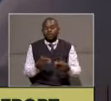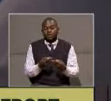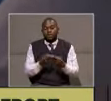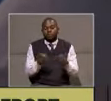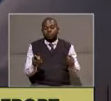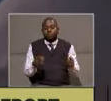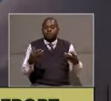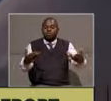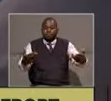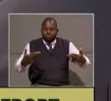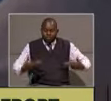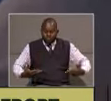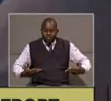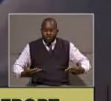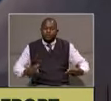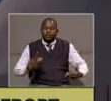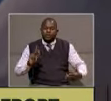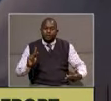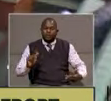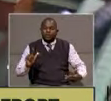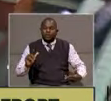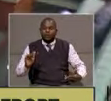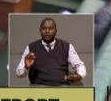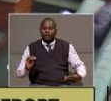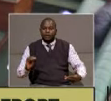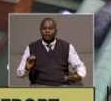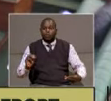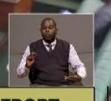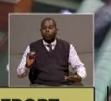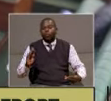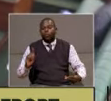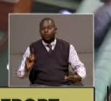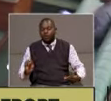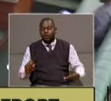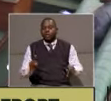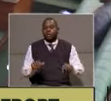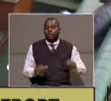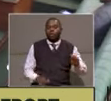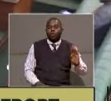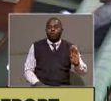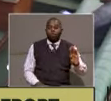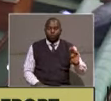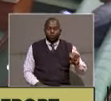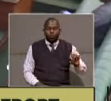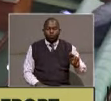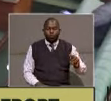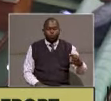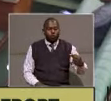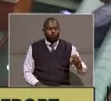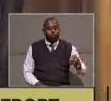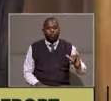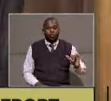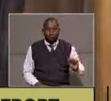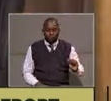were presented by Karaki County Legislator Ongaro Obote Clement and his Bukoli counterpart Mugwai Augusta